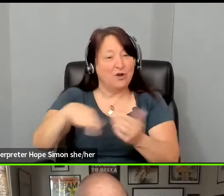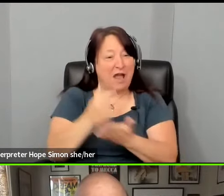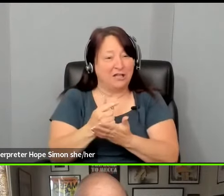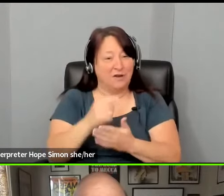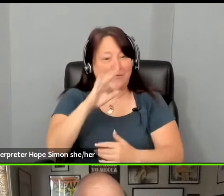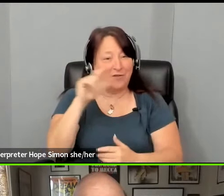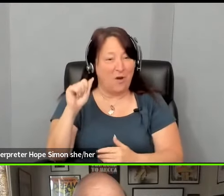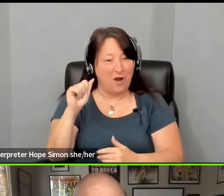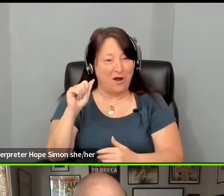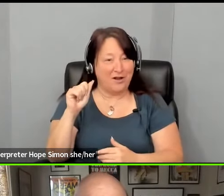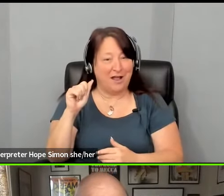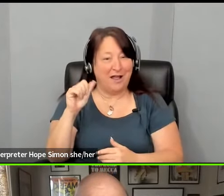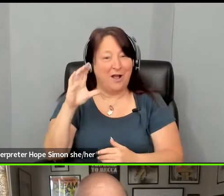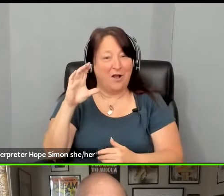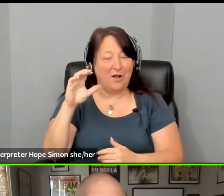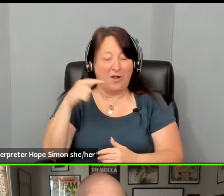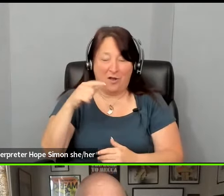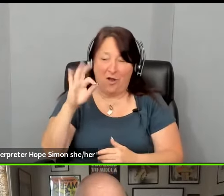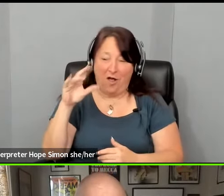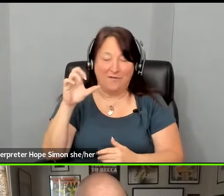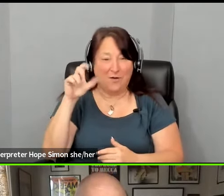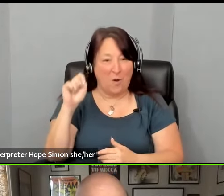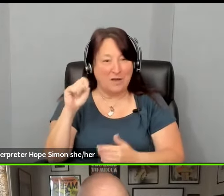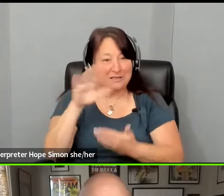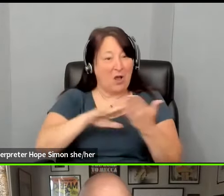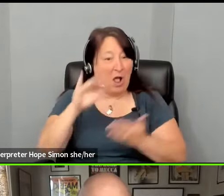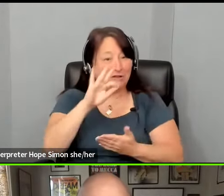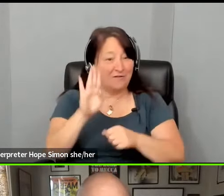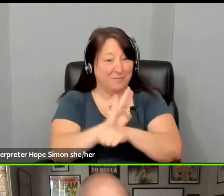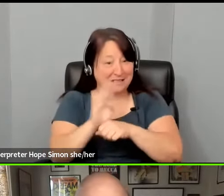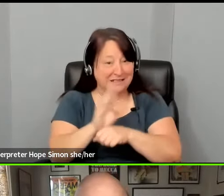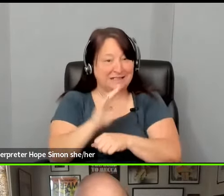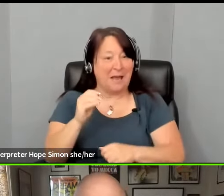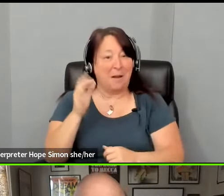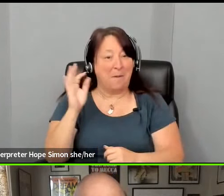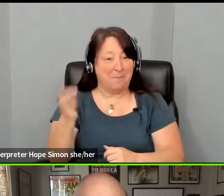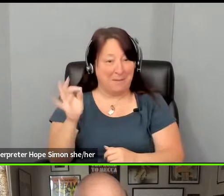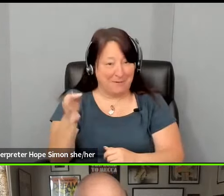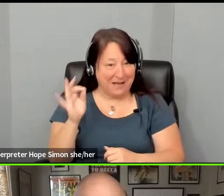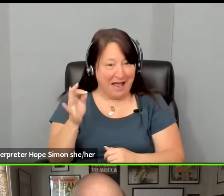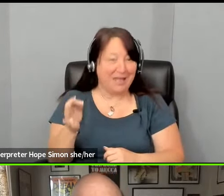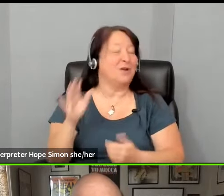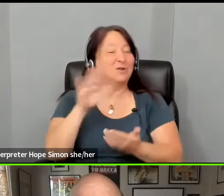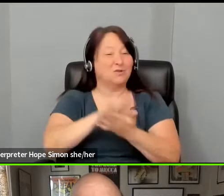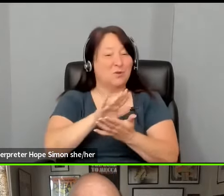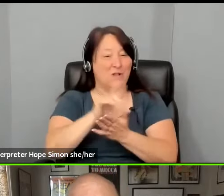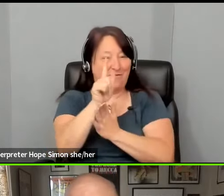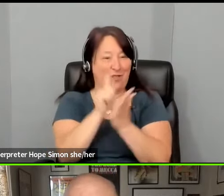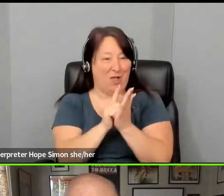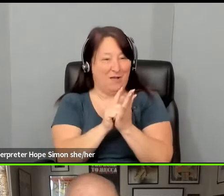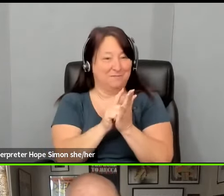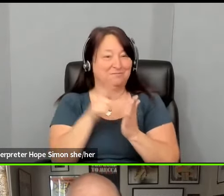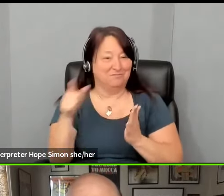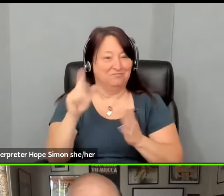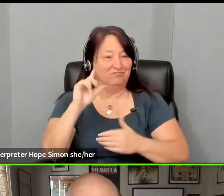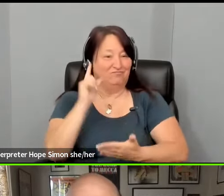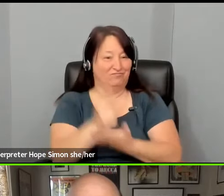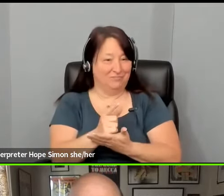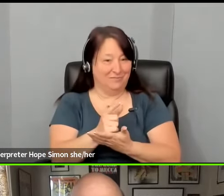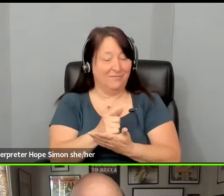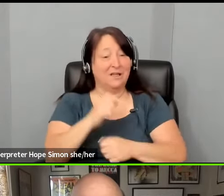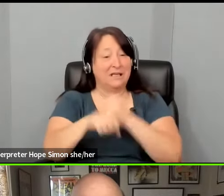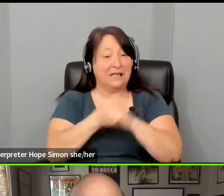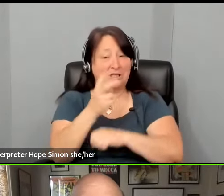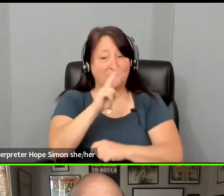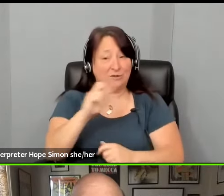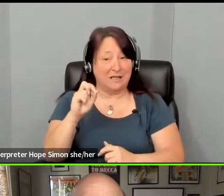University's Lutgertz College of Business and Pepperdine University's Crusoe School of Law. In 2014, she began working in